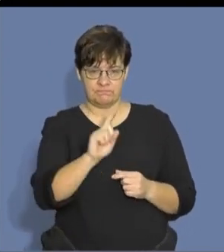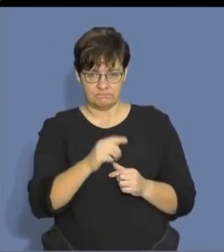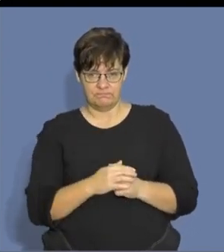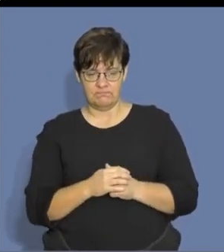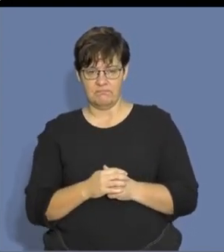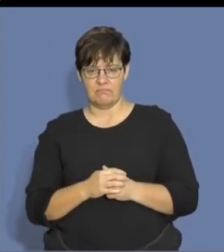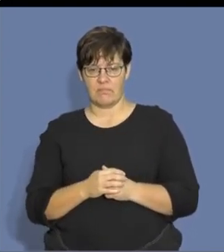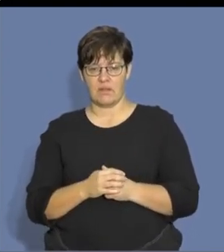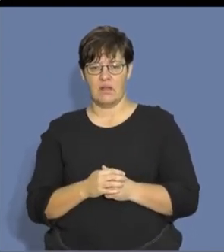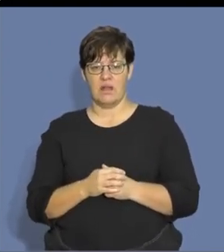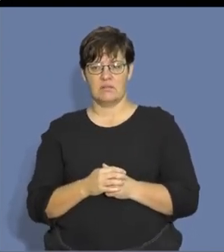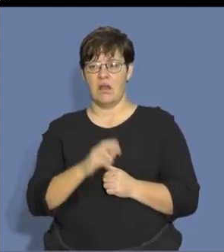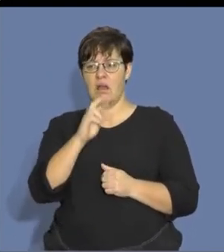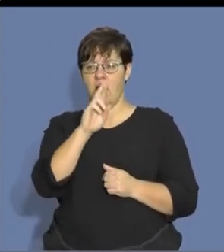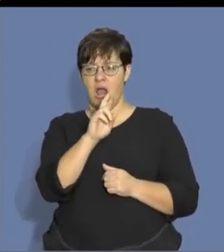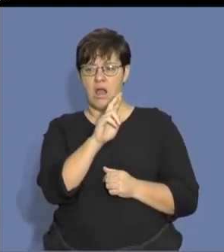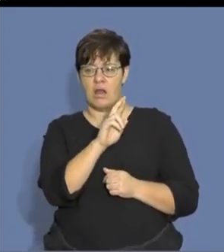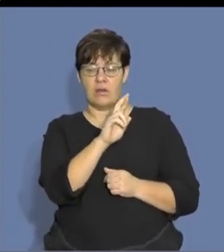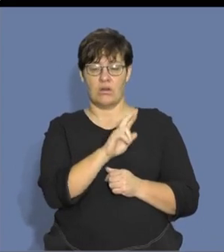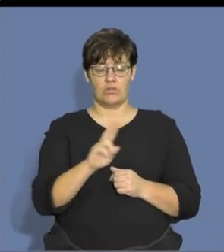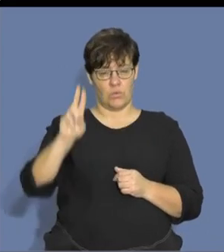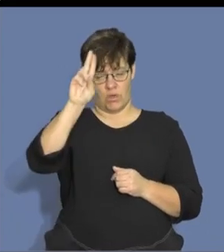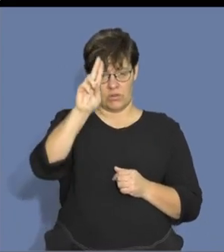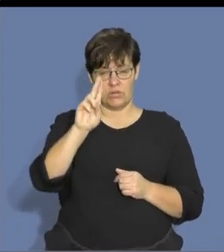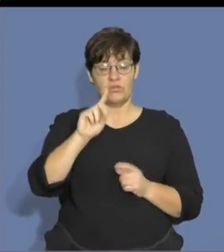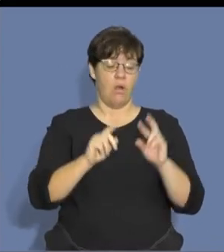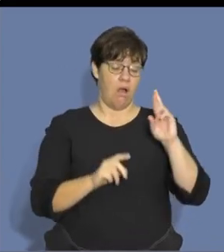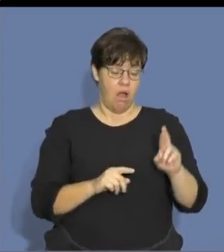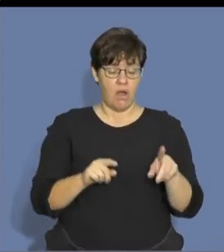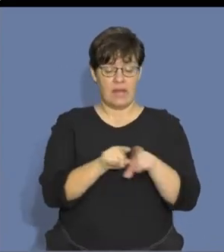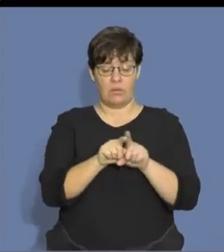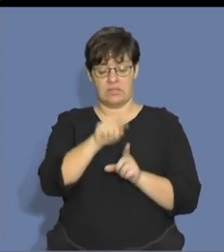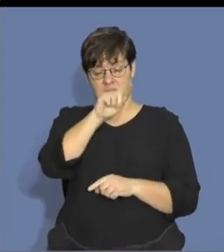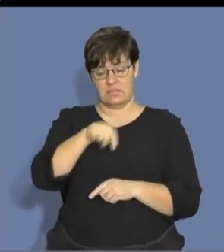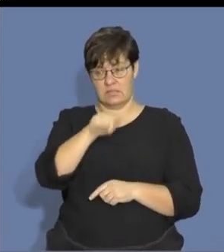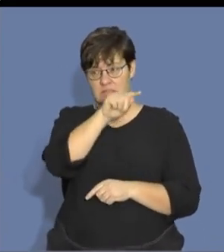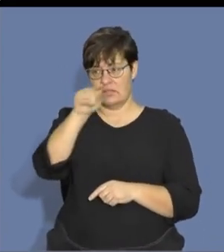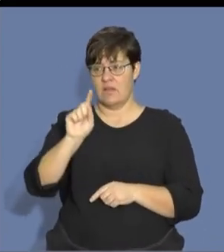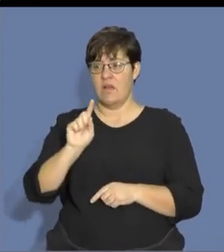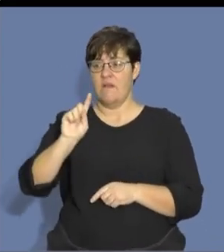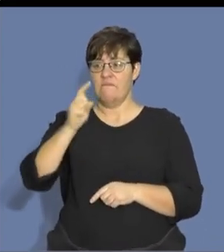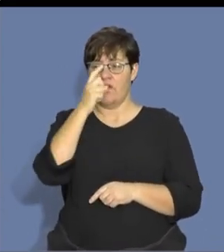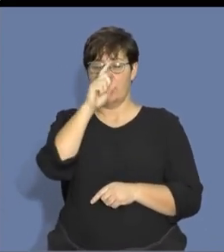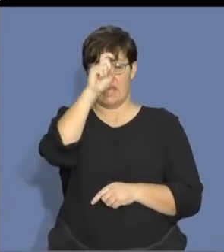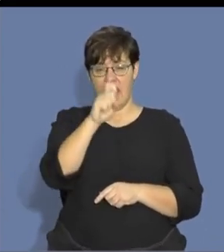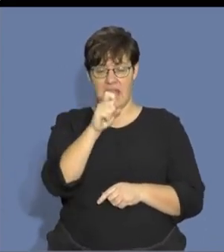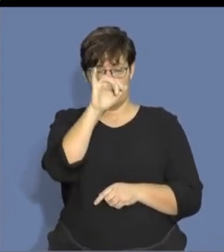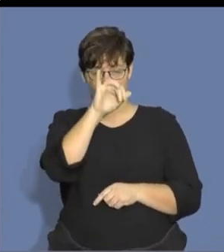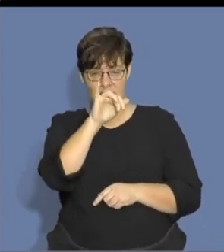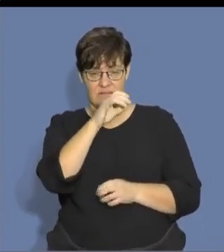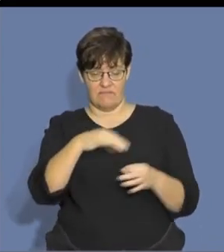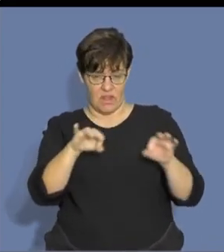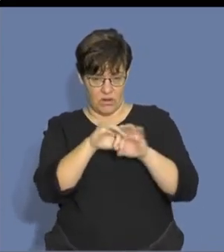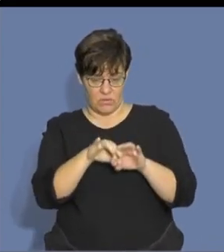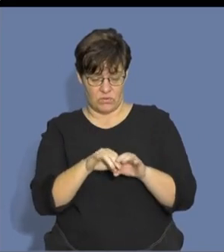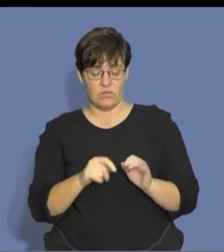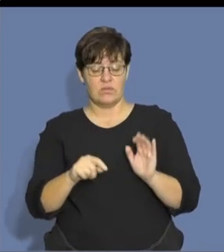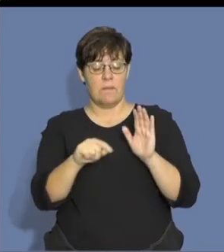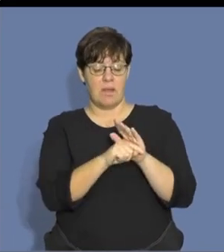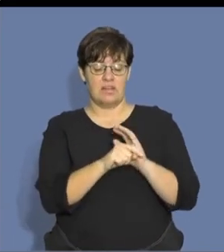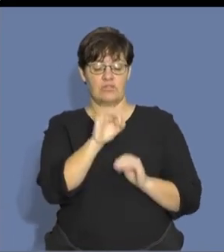the square root. And what did I do? I went the first x value minus the second x value. So I'm going to go -3